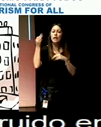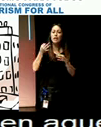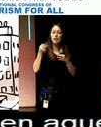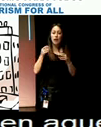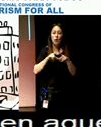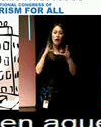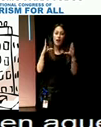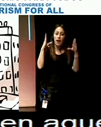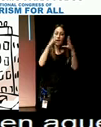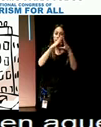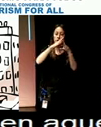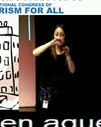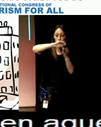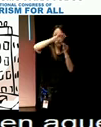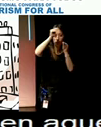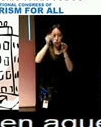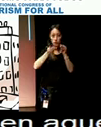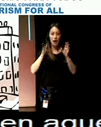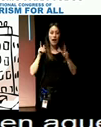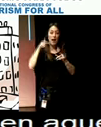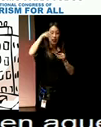built like a